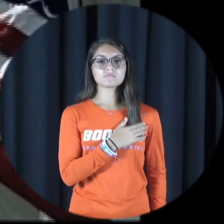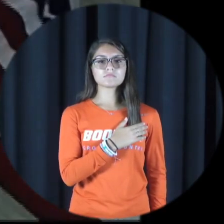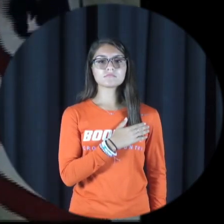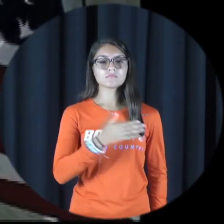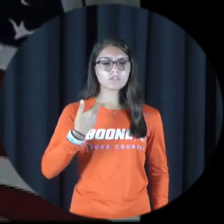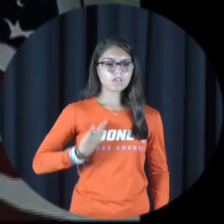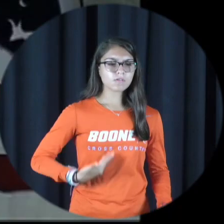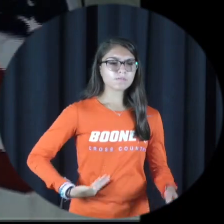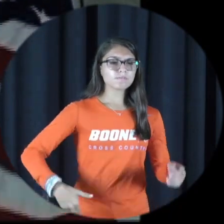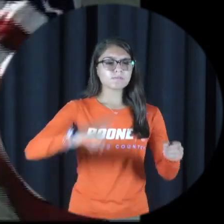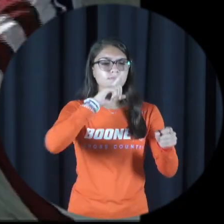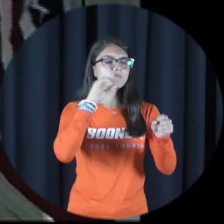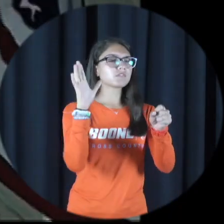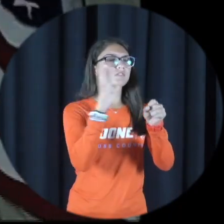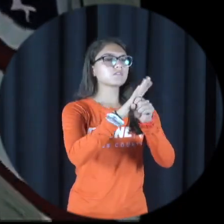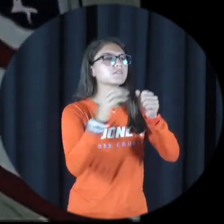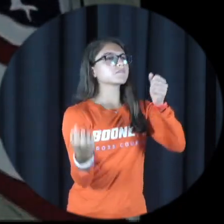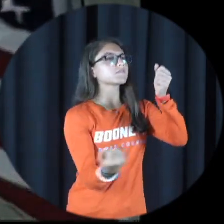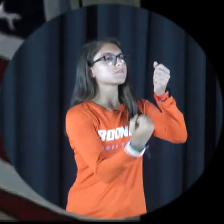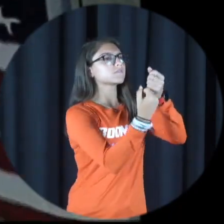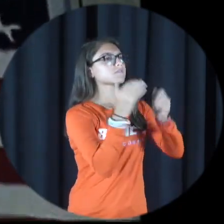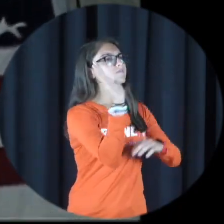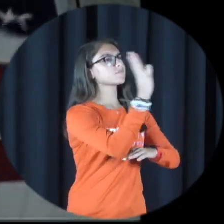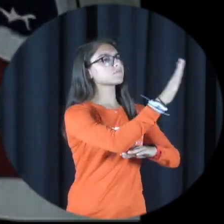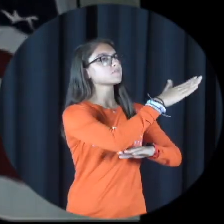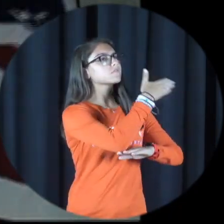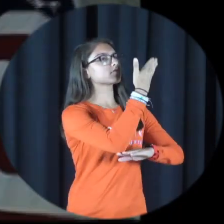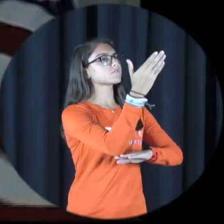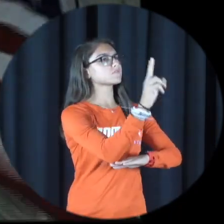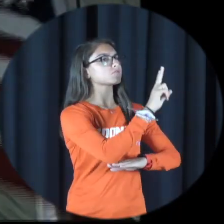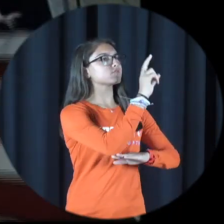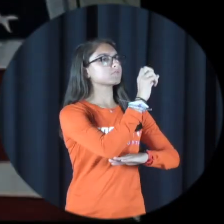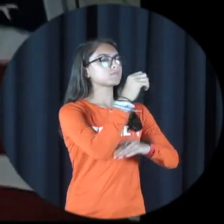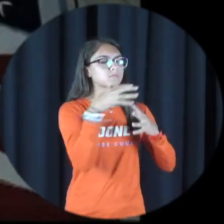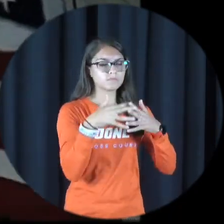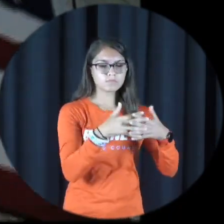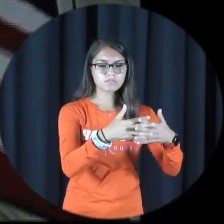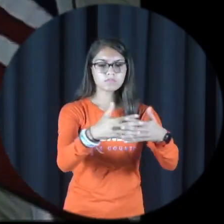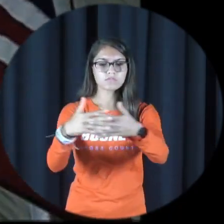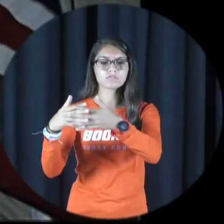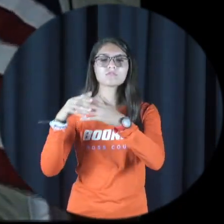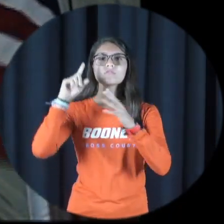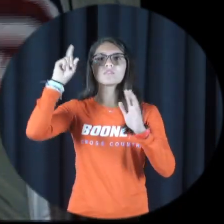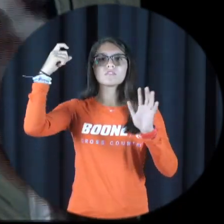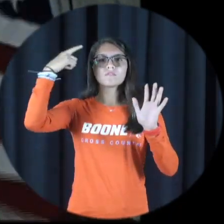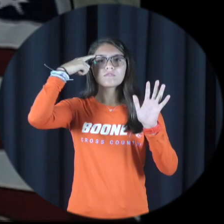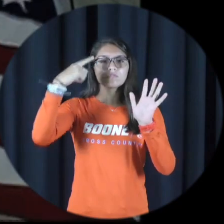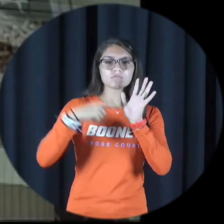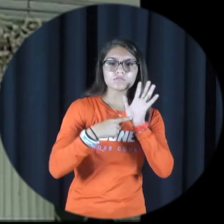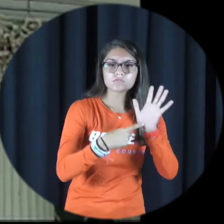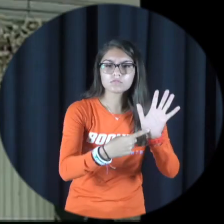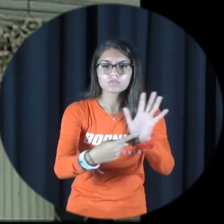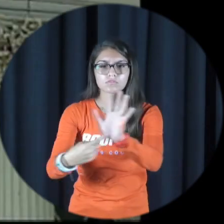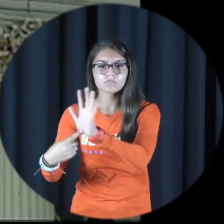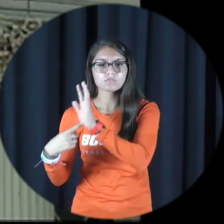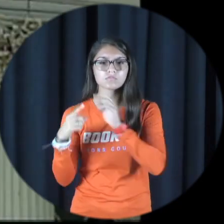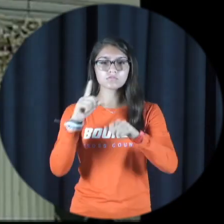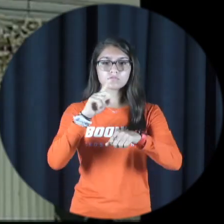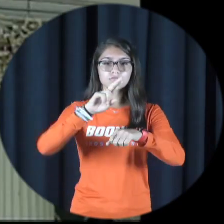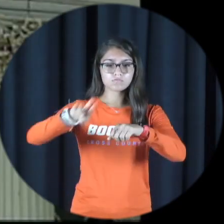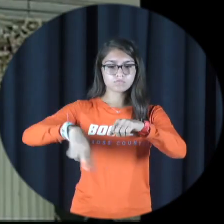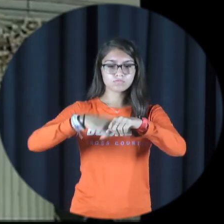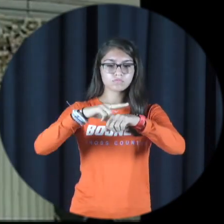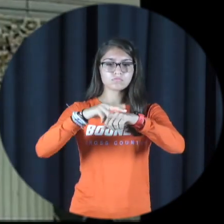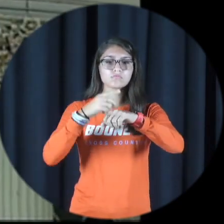I pledge allegiance to the flag of the United States of America, and to the republic for which it stands,